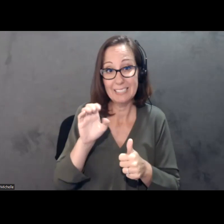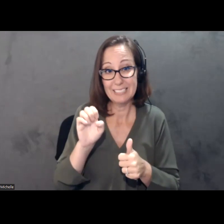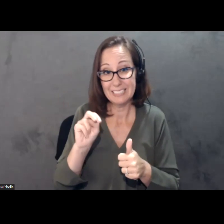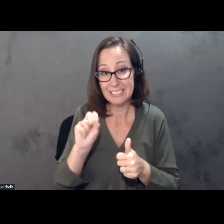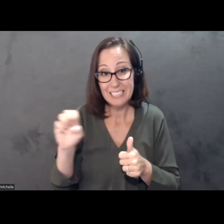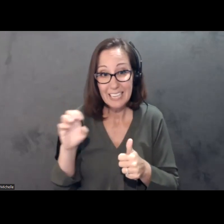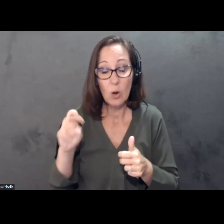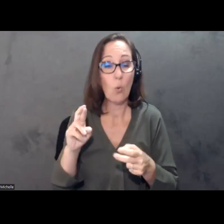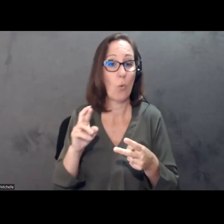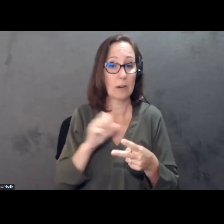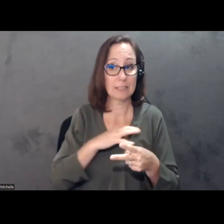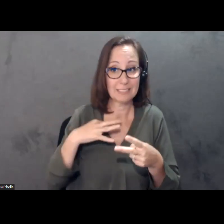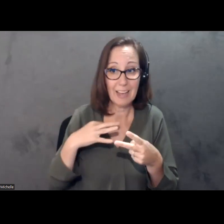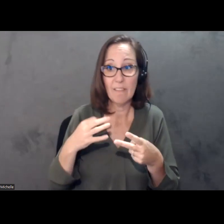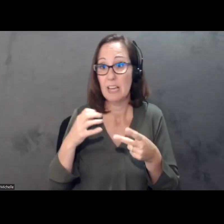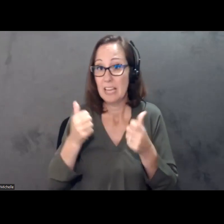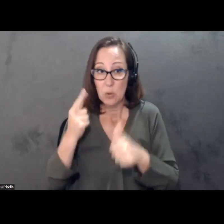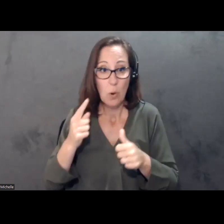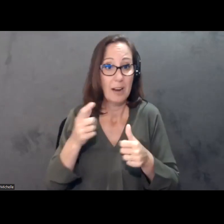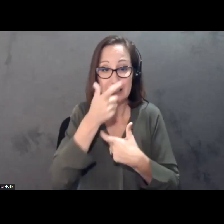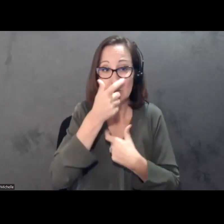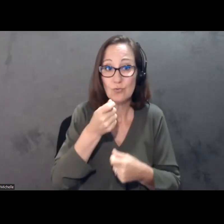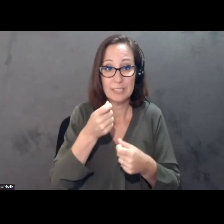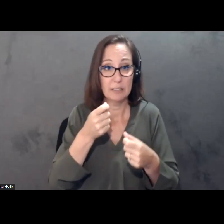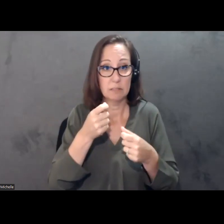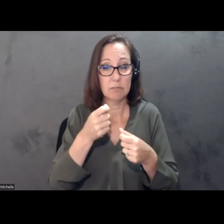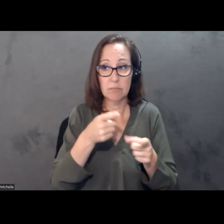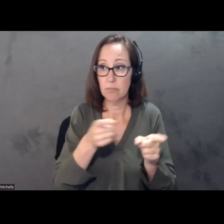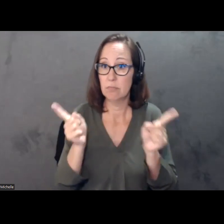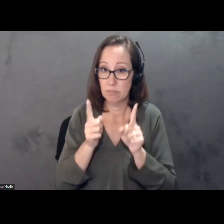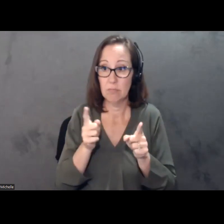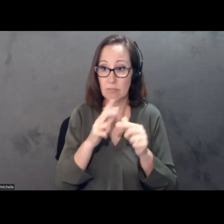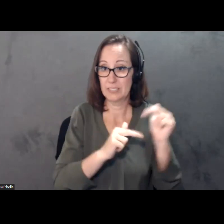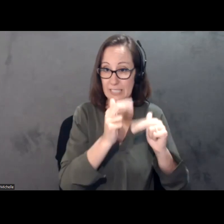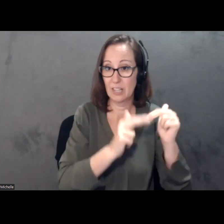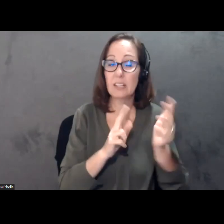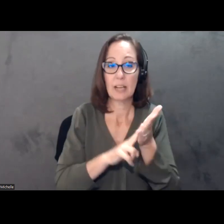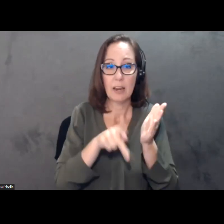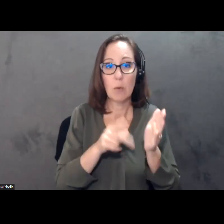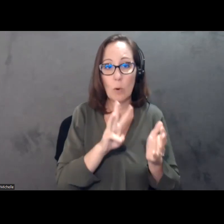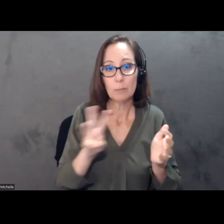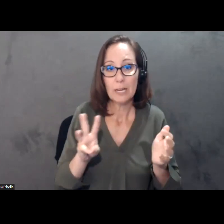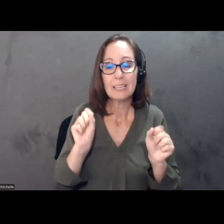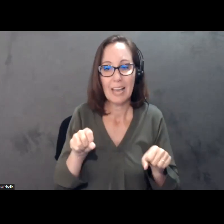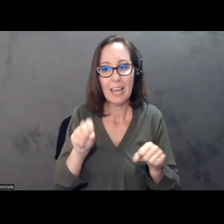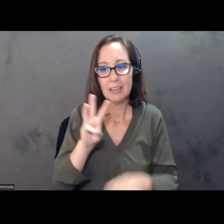licensed facilities in relation to COVID-19 to sign up on our website, and you can go to